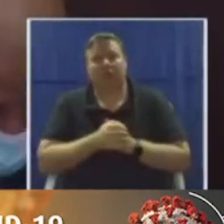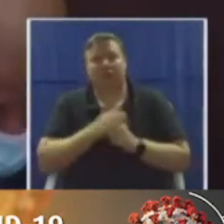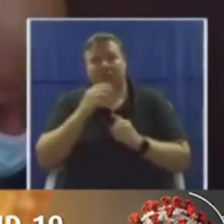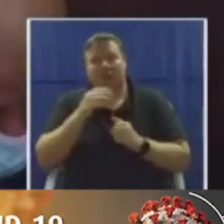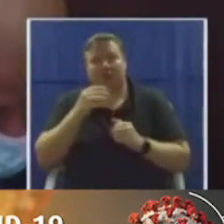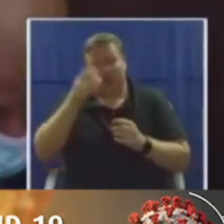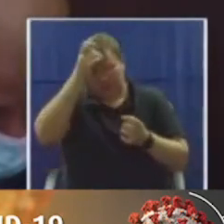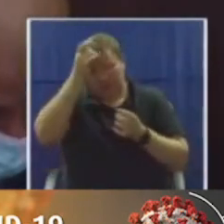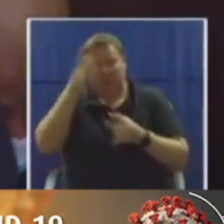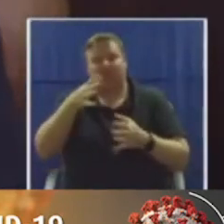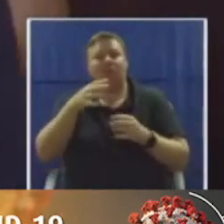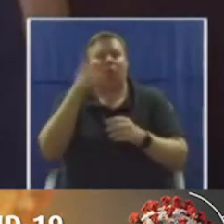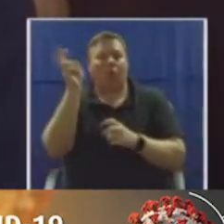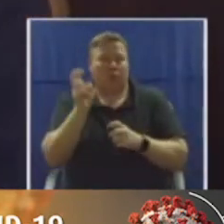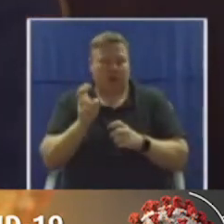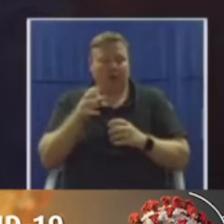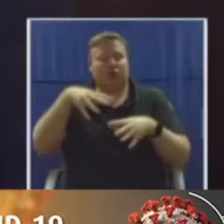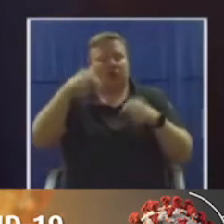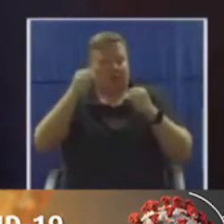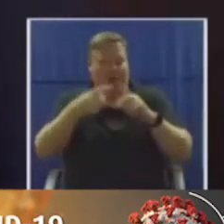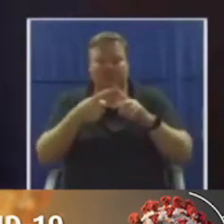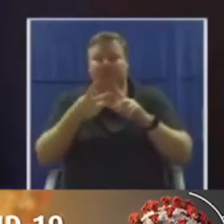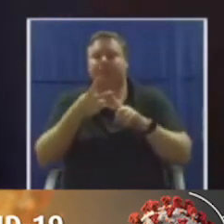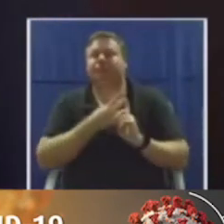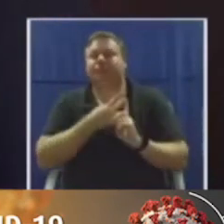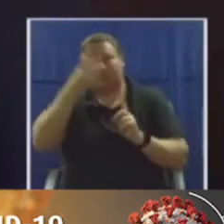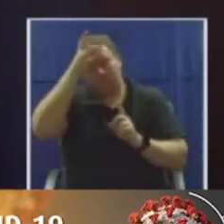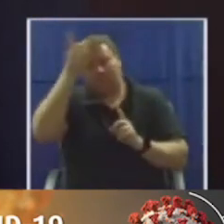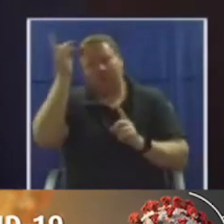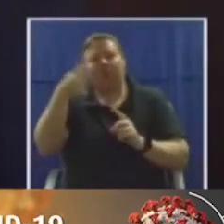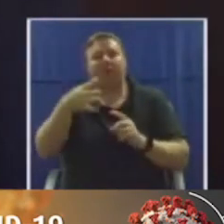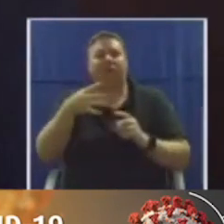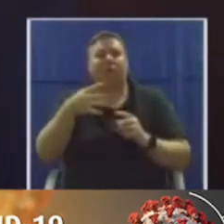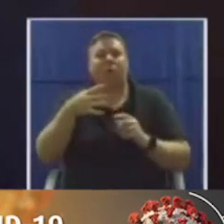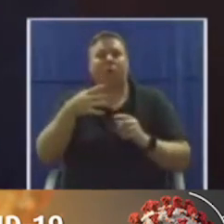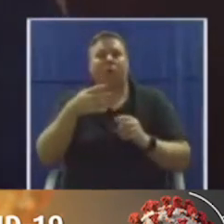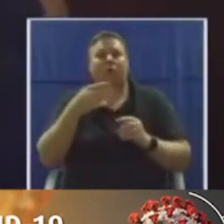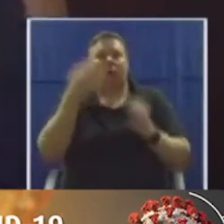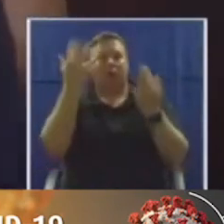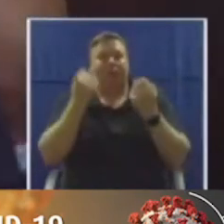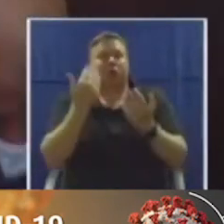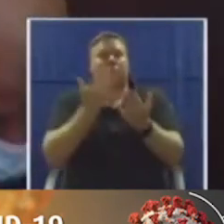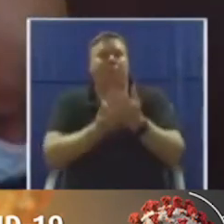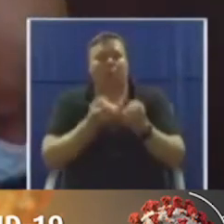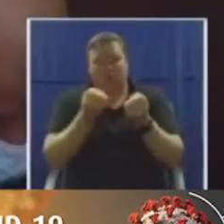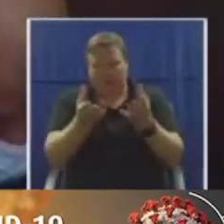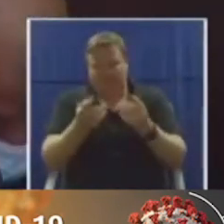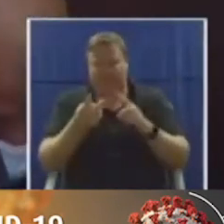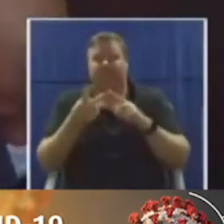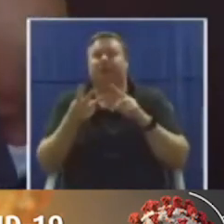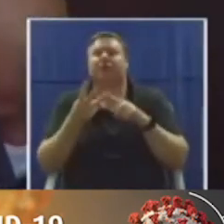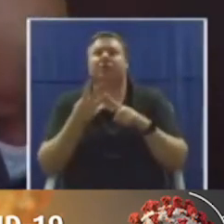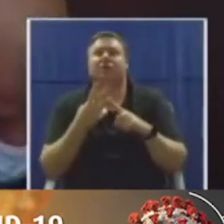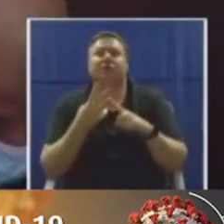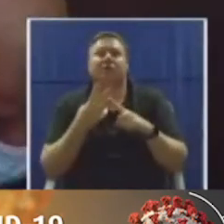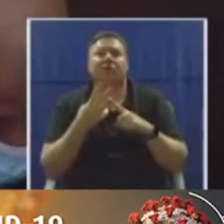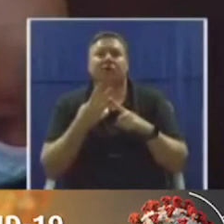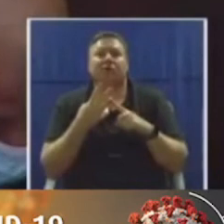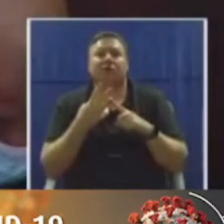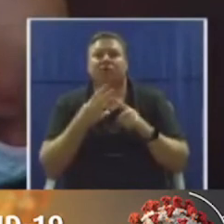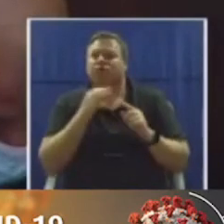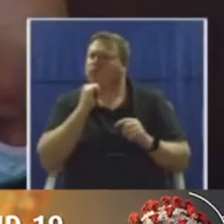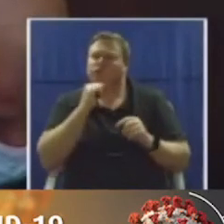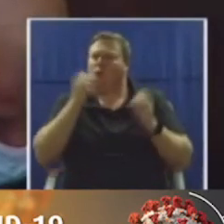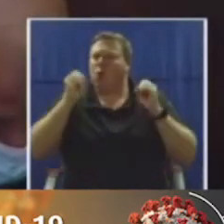notifications of normal power outings, notifications relating to the submission of budget proposals, a caution to stop